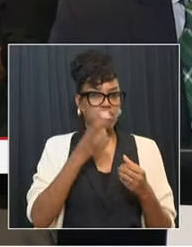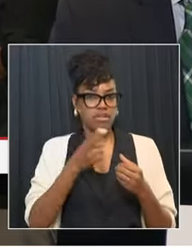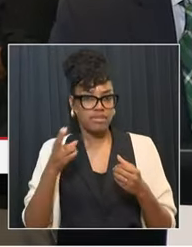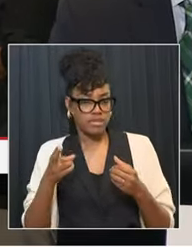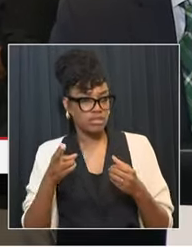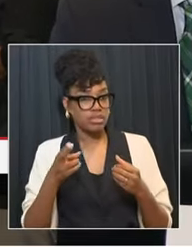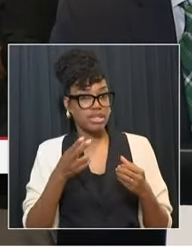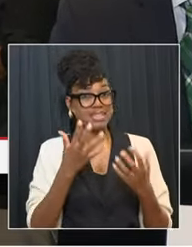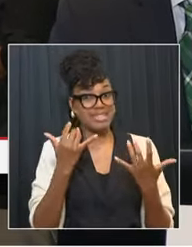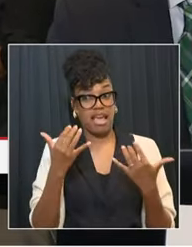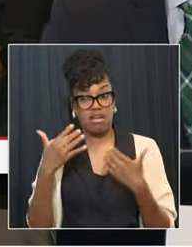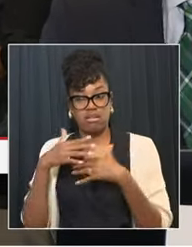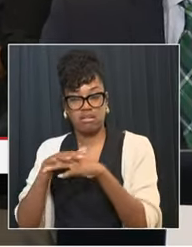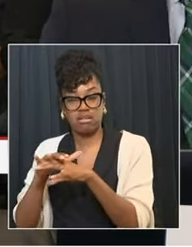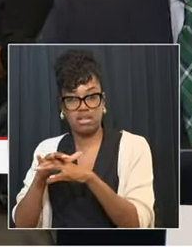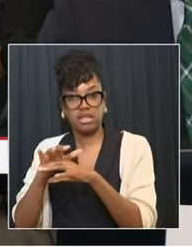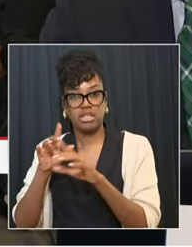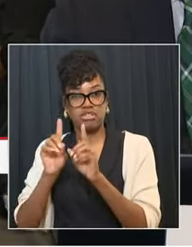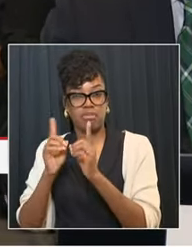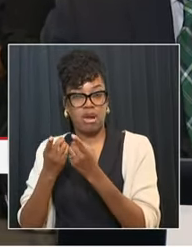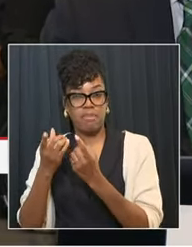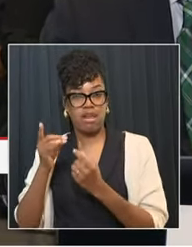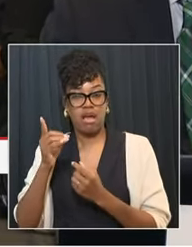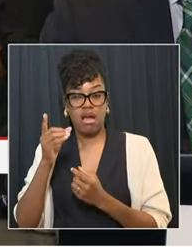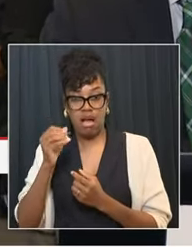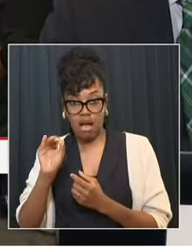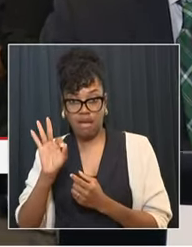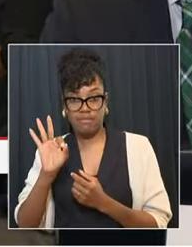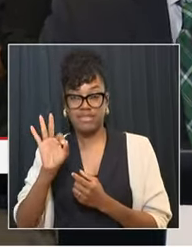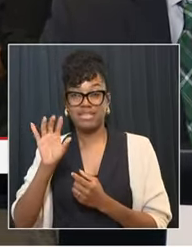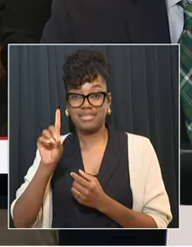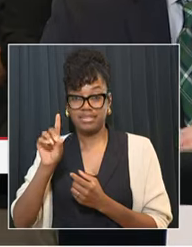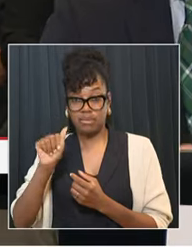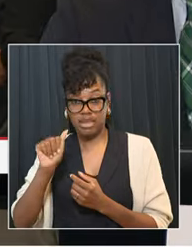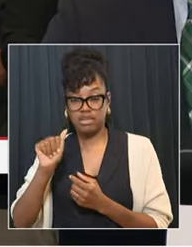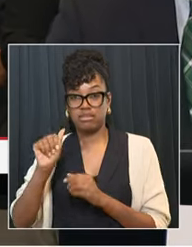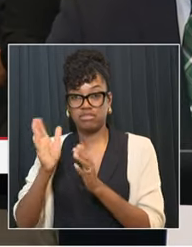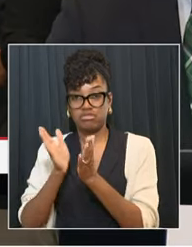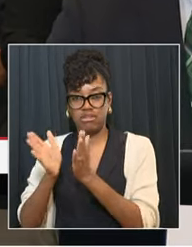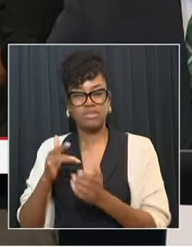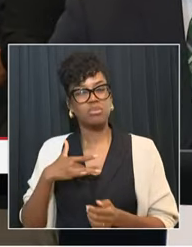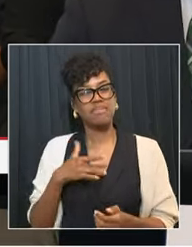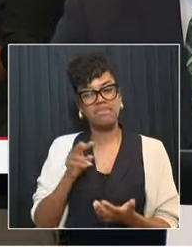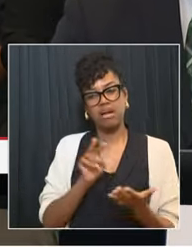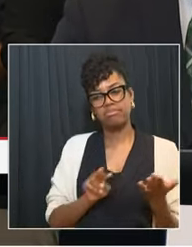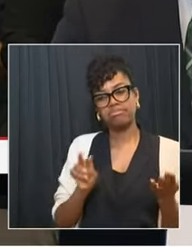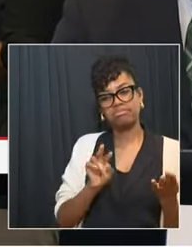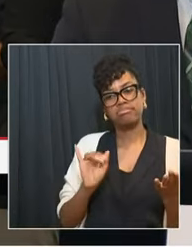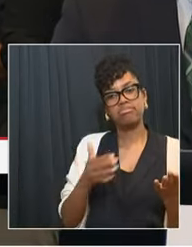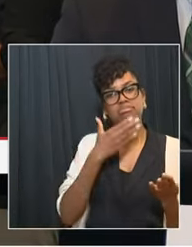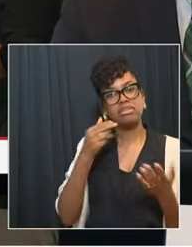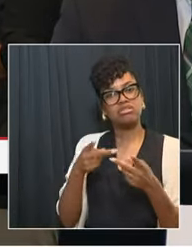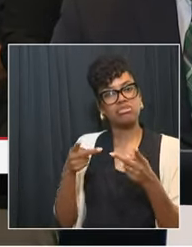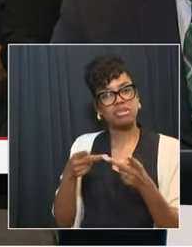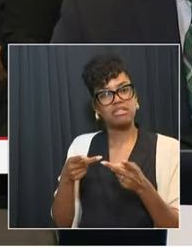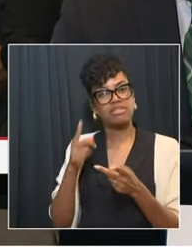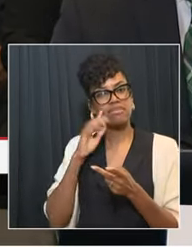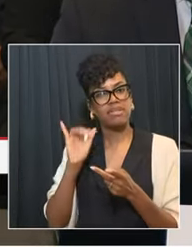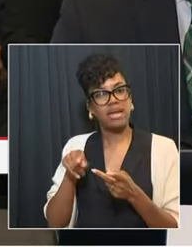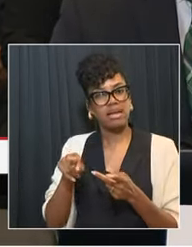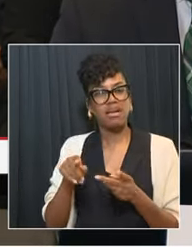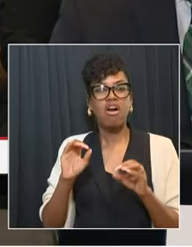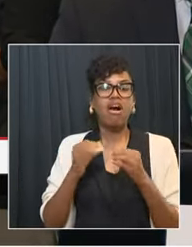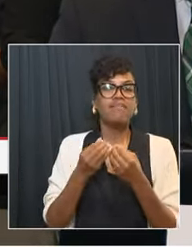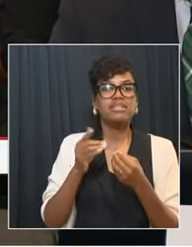of Hearing into the Department of Disability Services. We felt like that was the best location. The Office of Disability Rights is small and